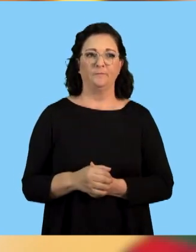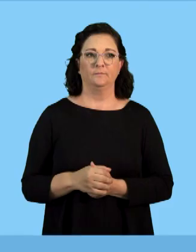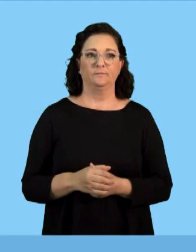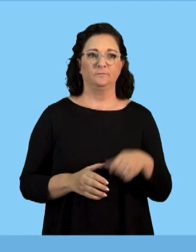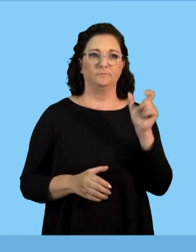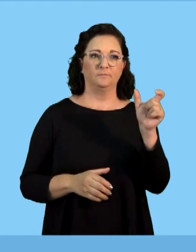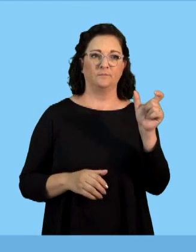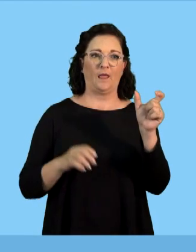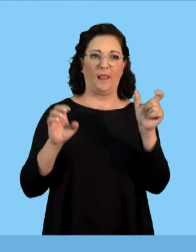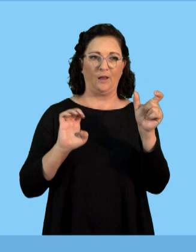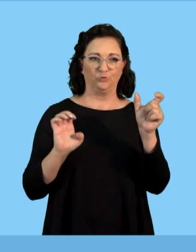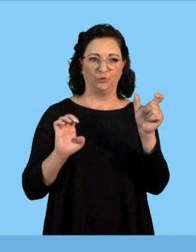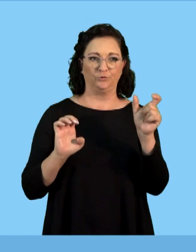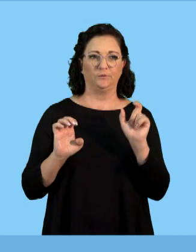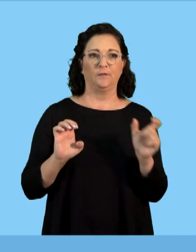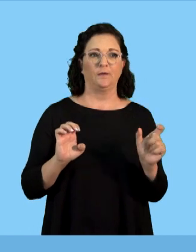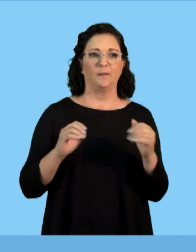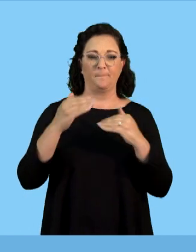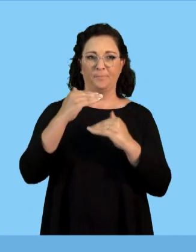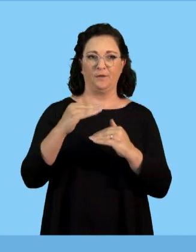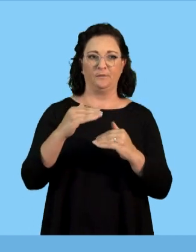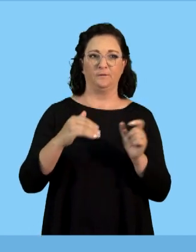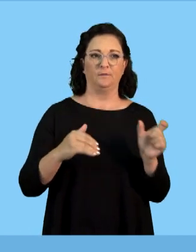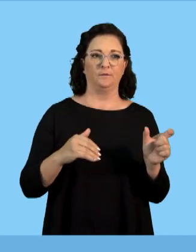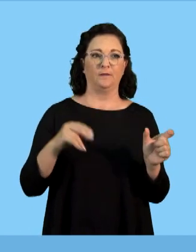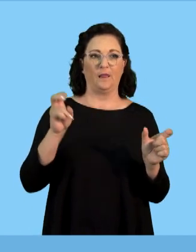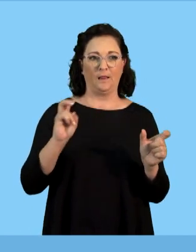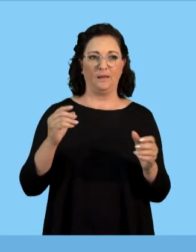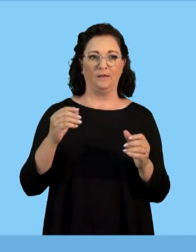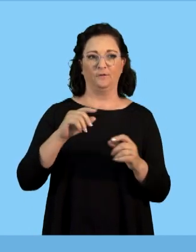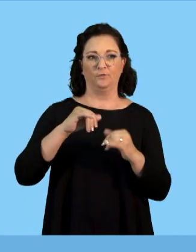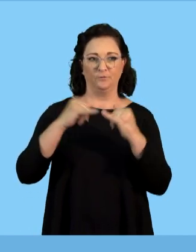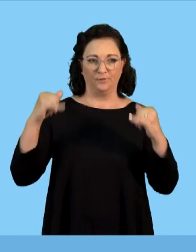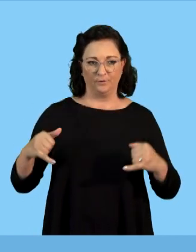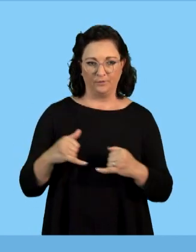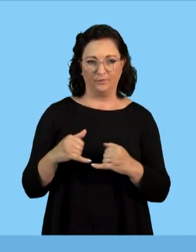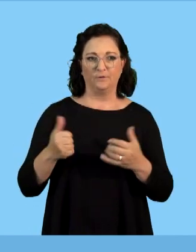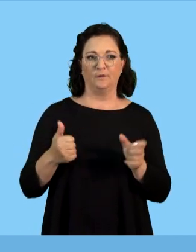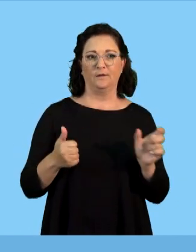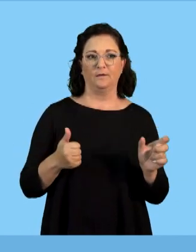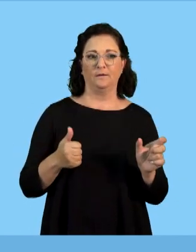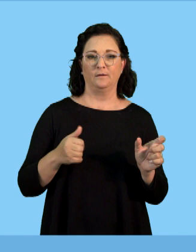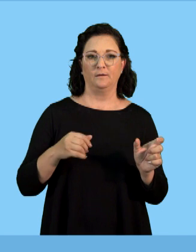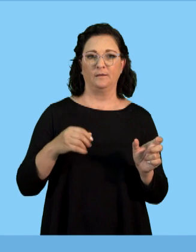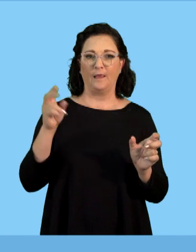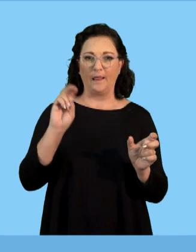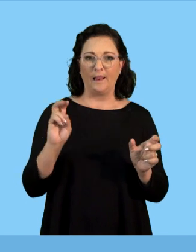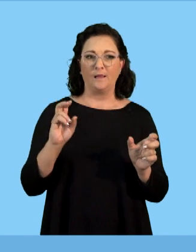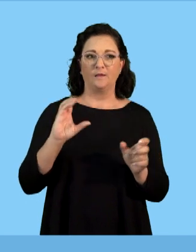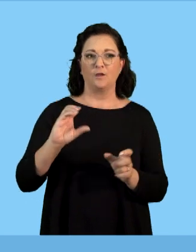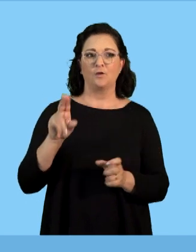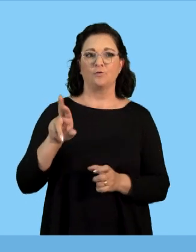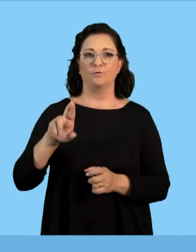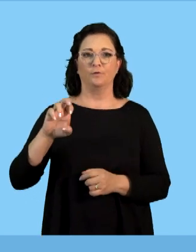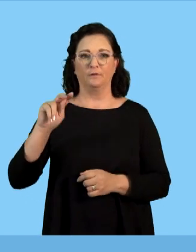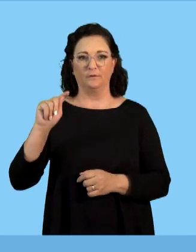So words such as electrons, a parallel circuit, electric circuit, and electric current. So we're going to be making use of these